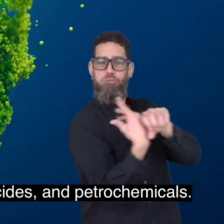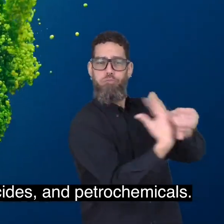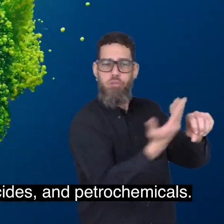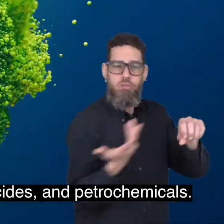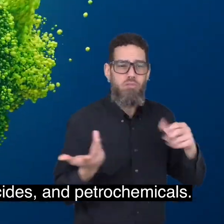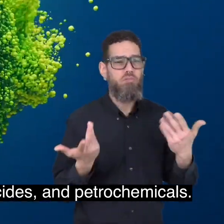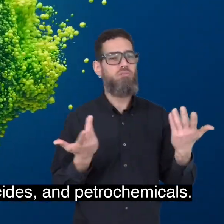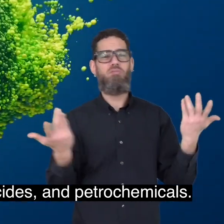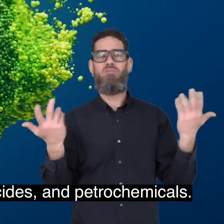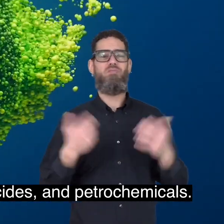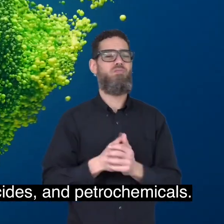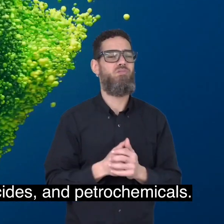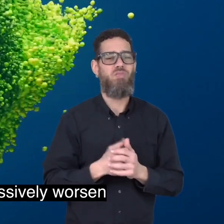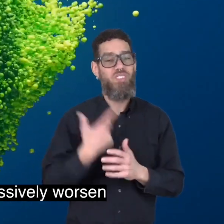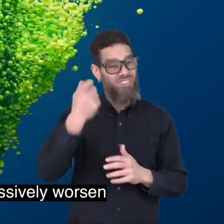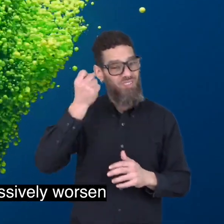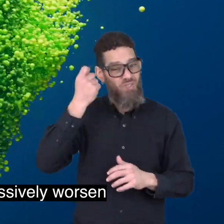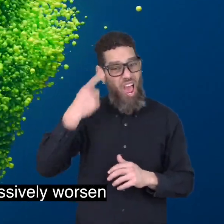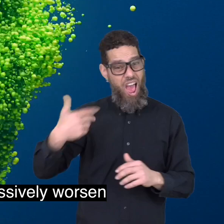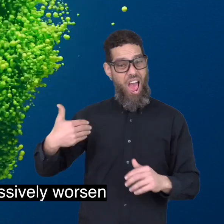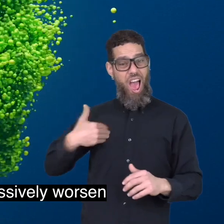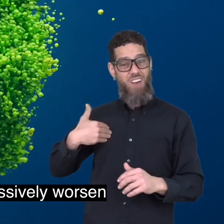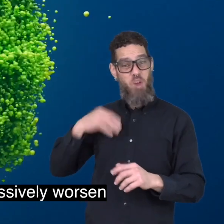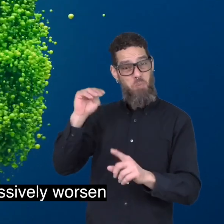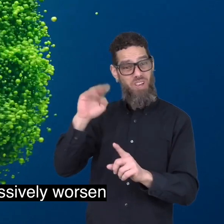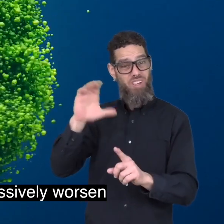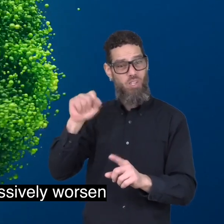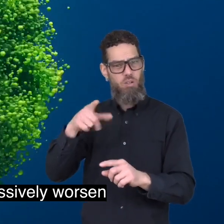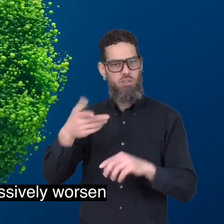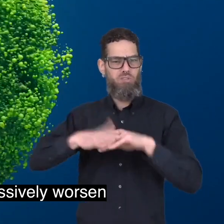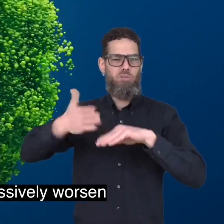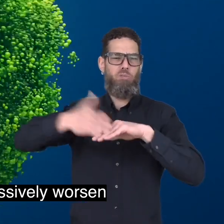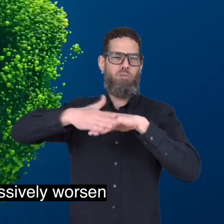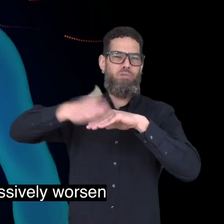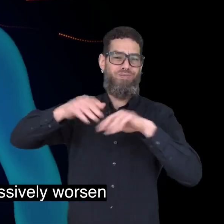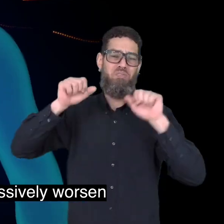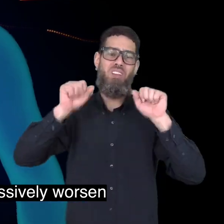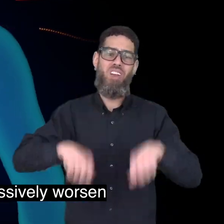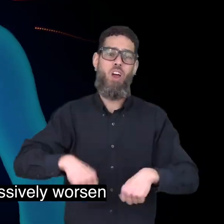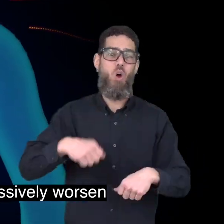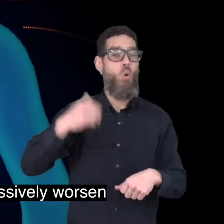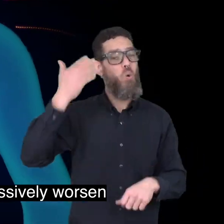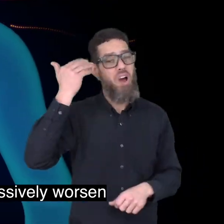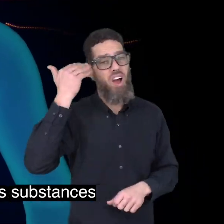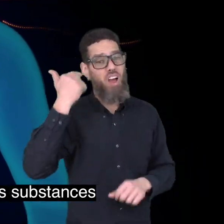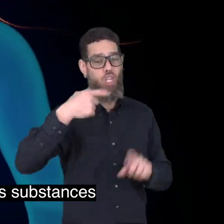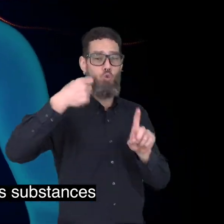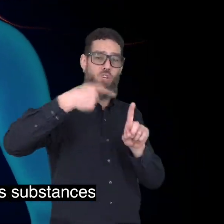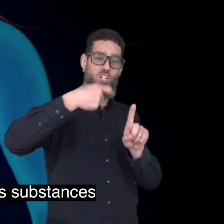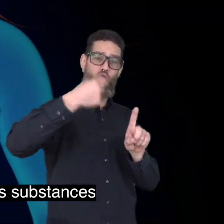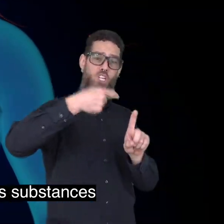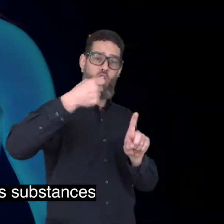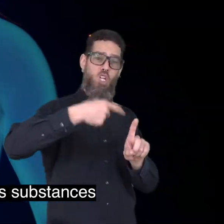MCS can progressively worsen over time due to repeated exposures to various substances, leading to an increased